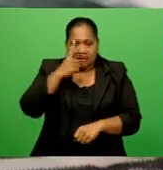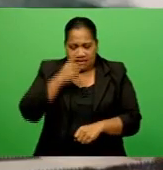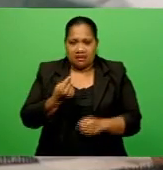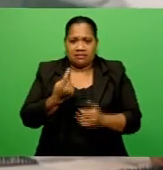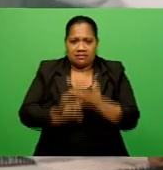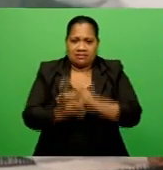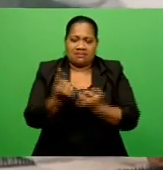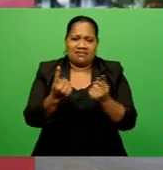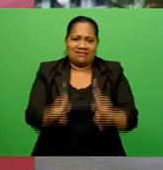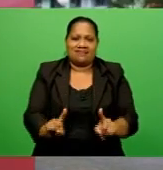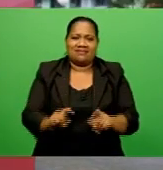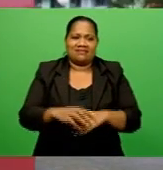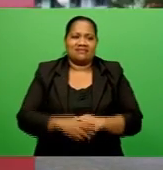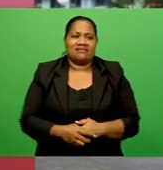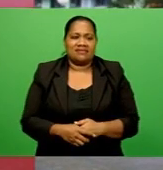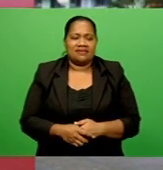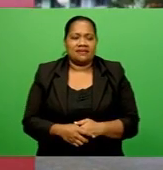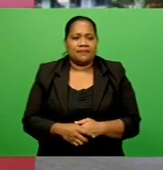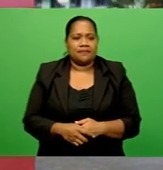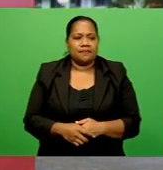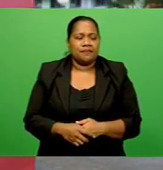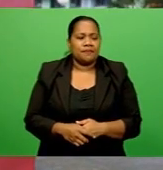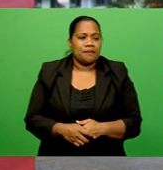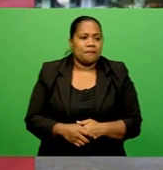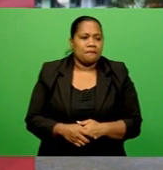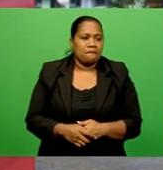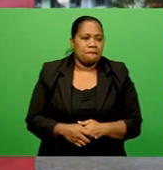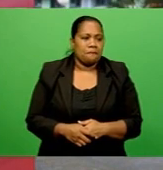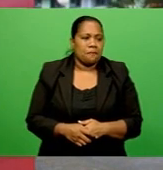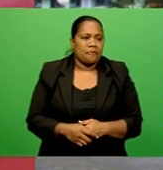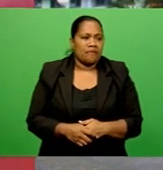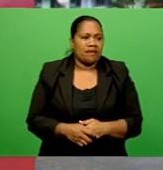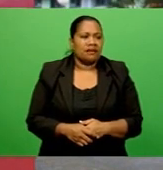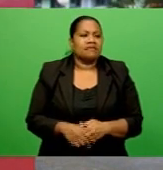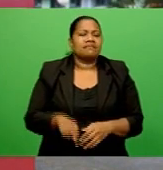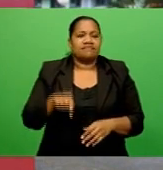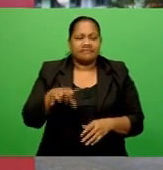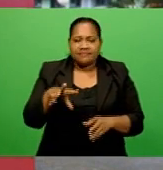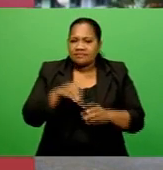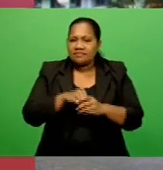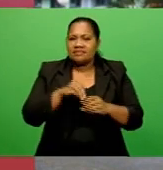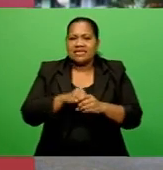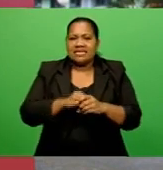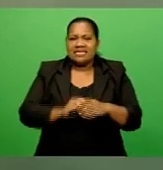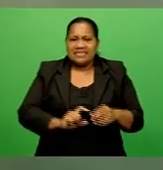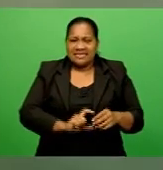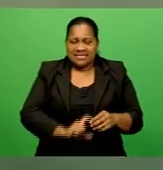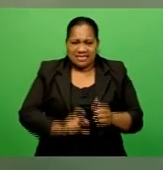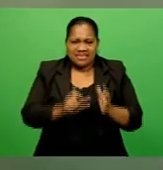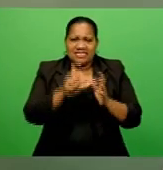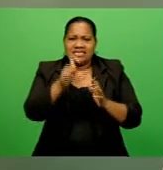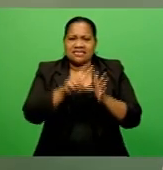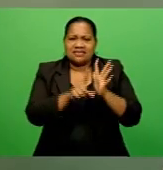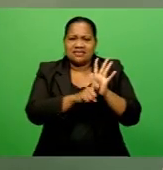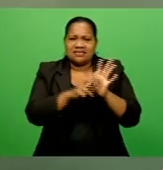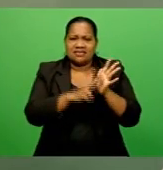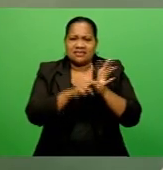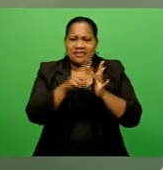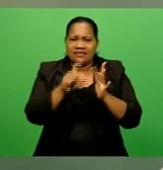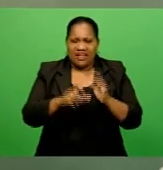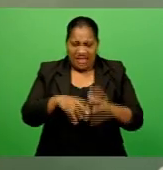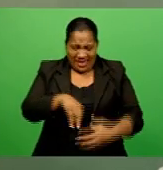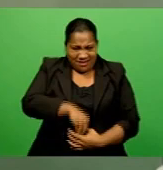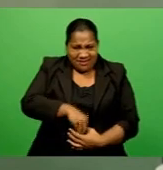say gastrointestinal, which includes esophageal cancers, stomach cancers, and cancers of the large bowel or colon